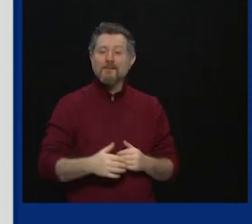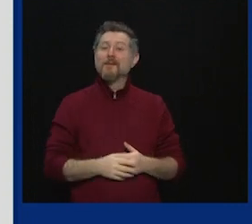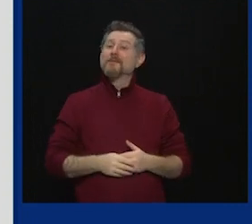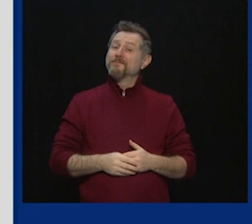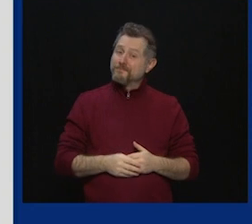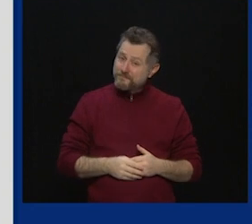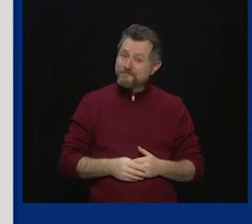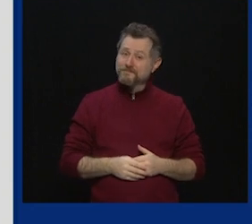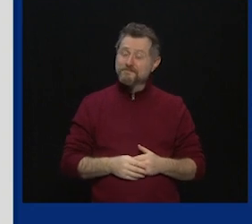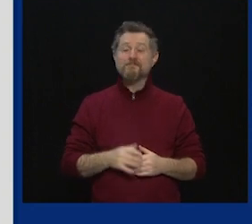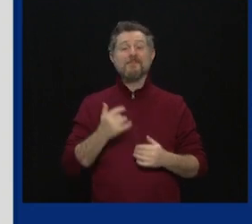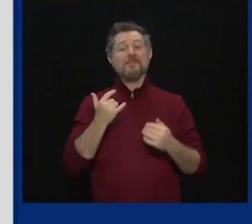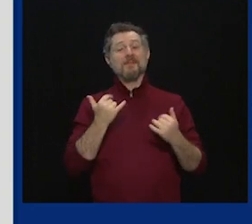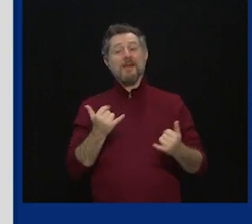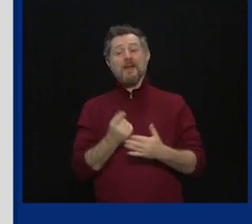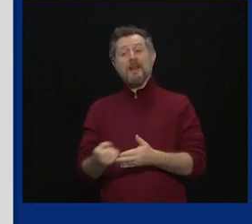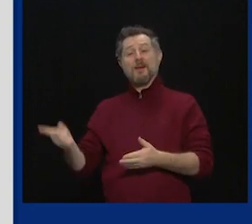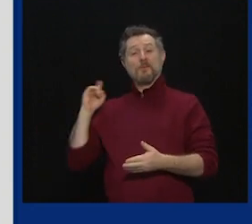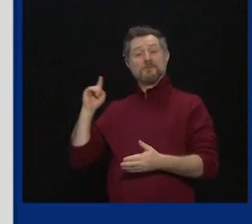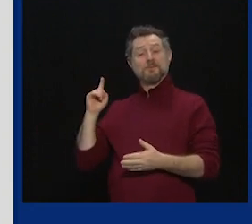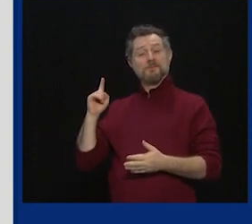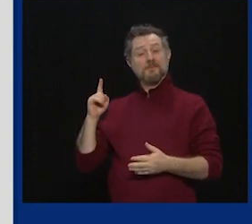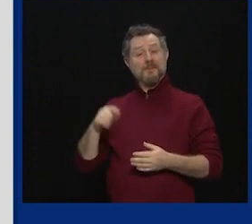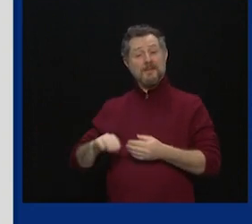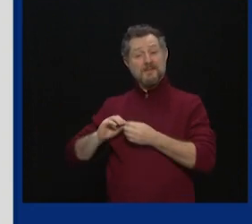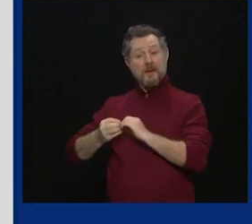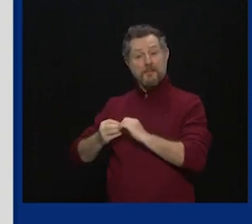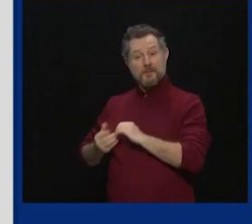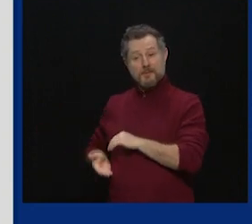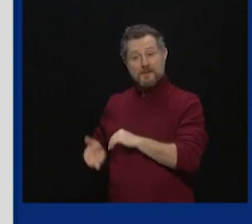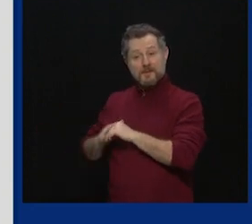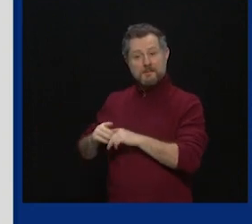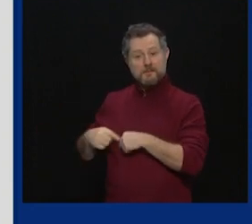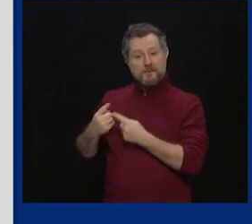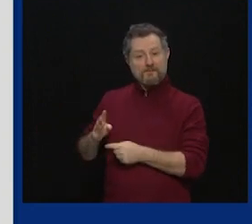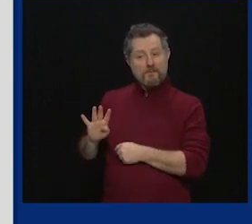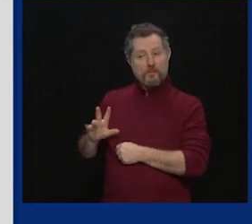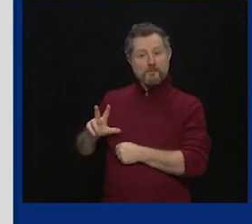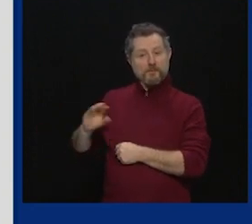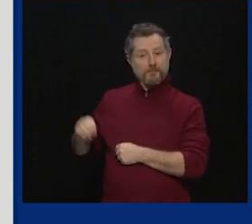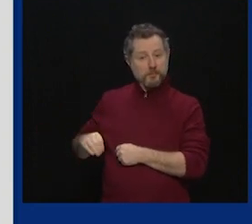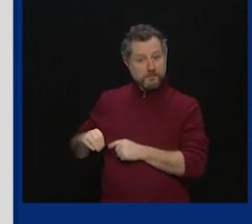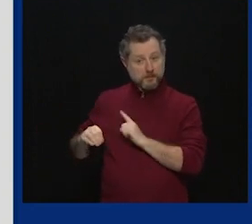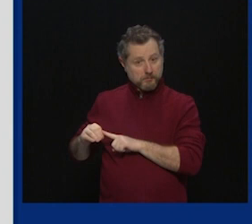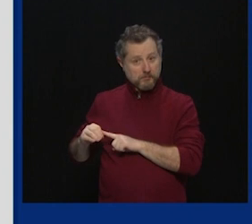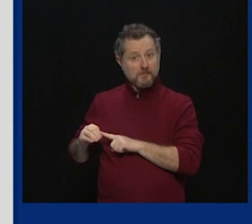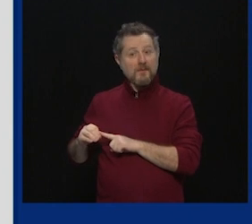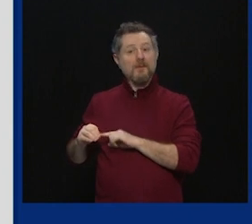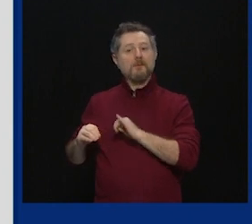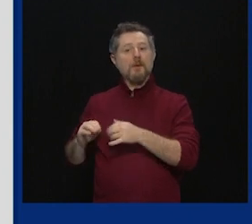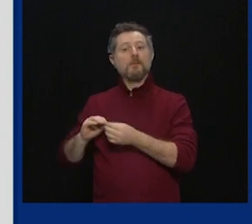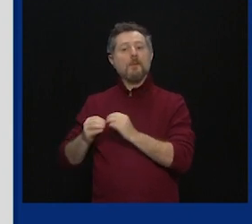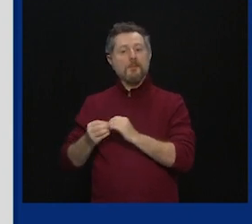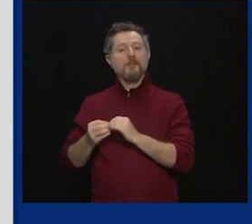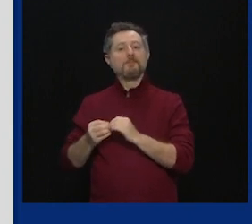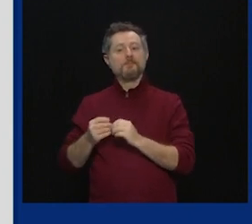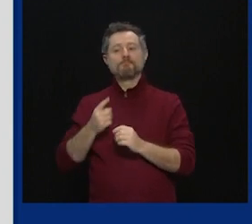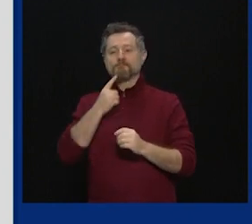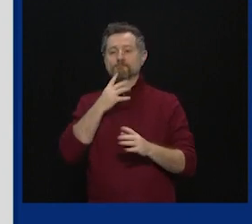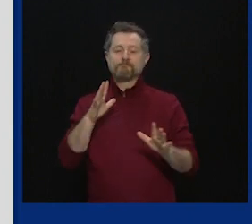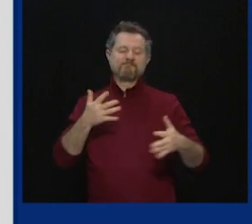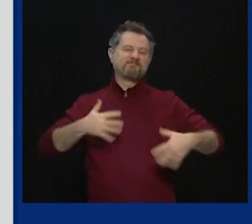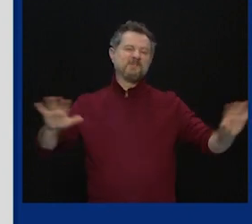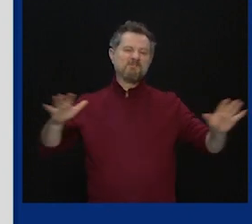When I spoke to you last week, it had gone up 43%. That was the trigger I used to say that that is enough. Look at where we are today,